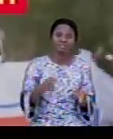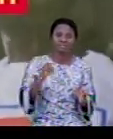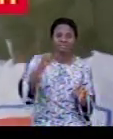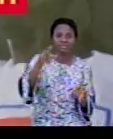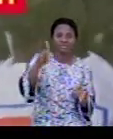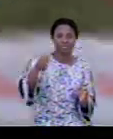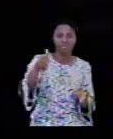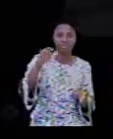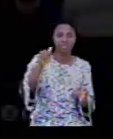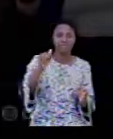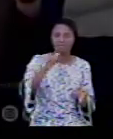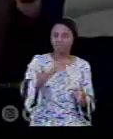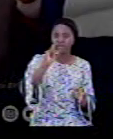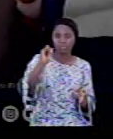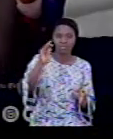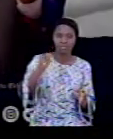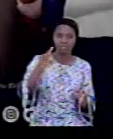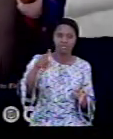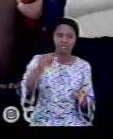eagles to soar.